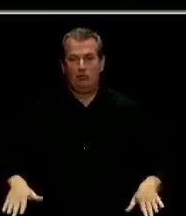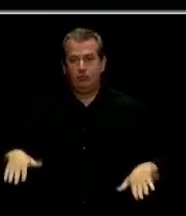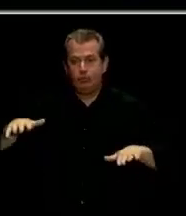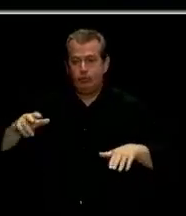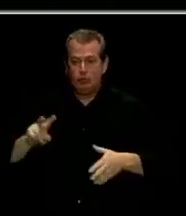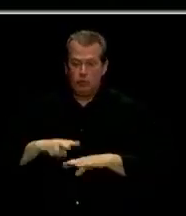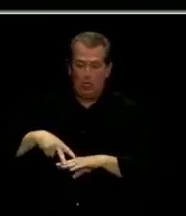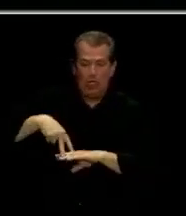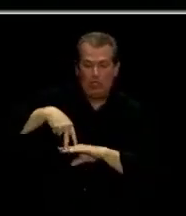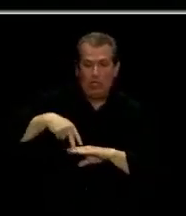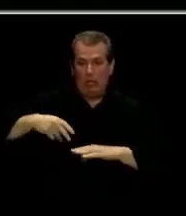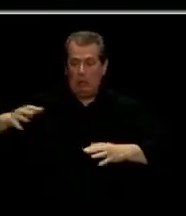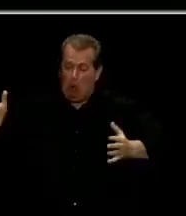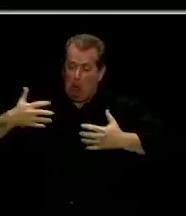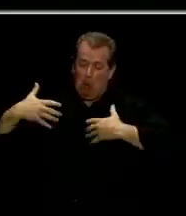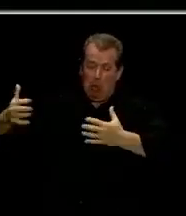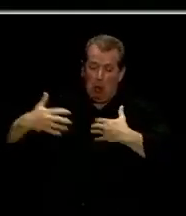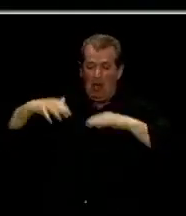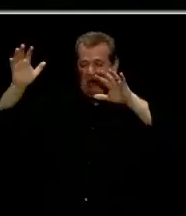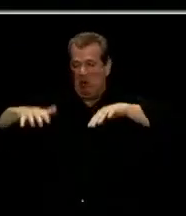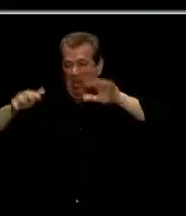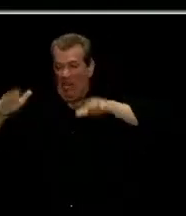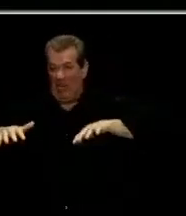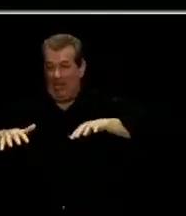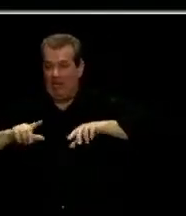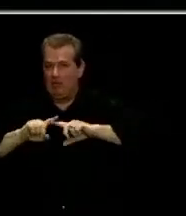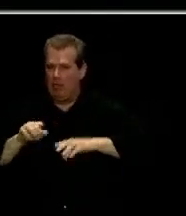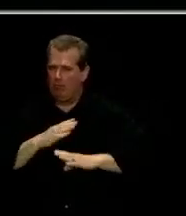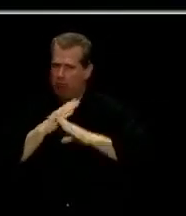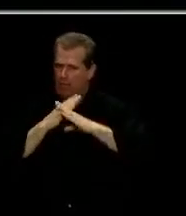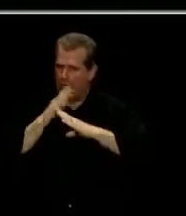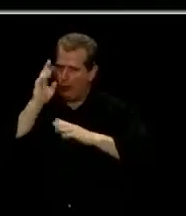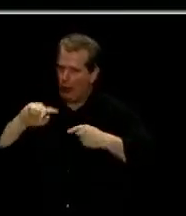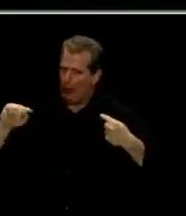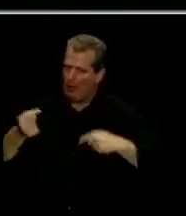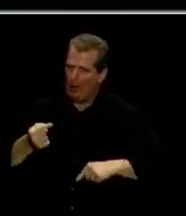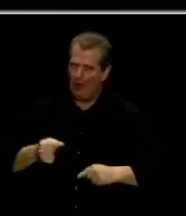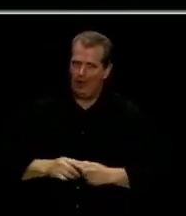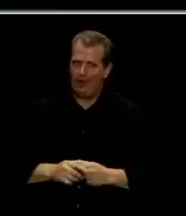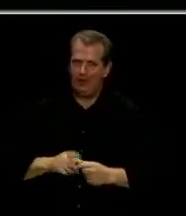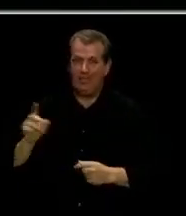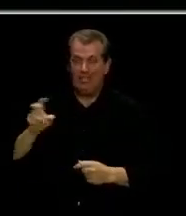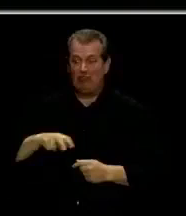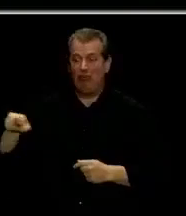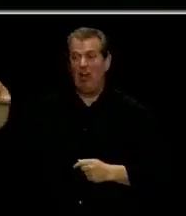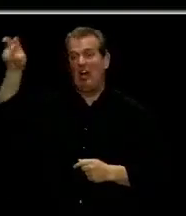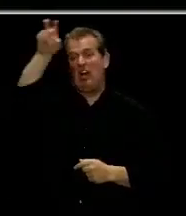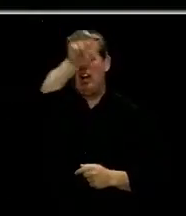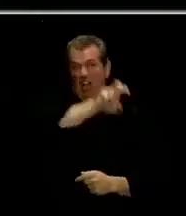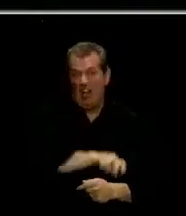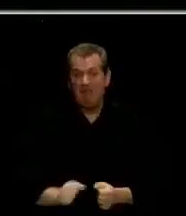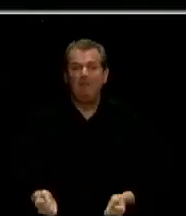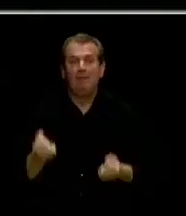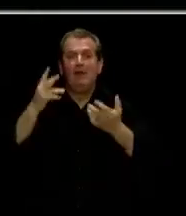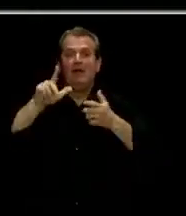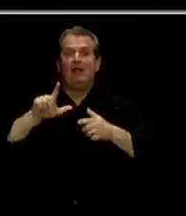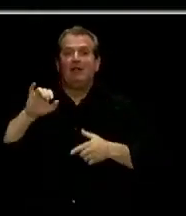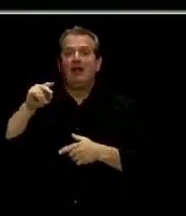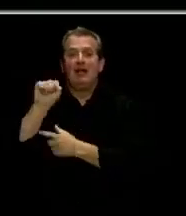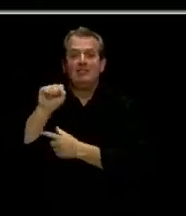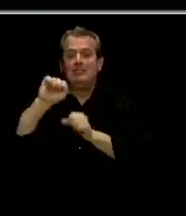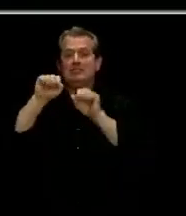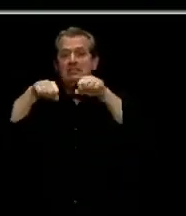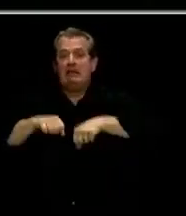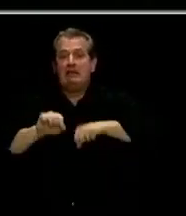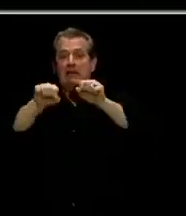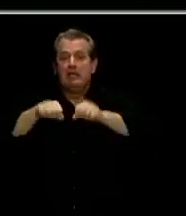through wind and rain, but get in his way, he'll cause you some pain. He's traveled all over many lands and seas, protecting